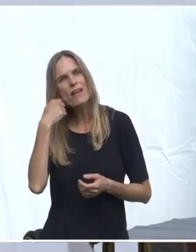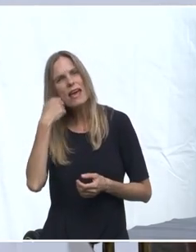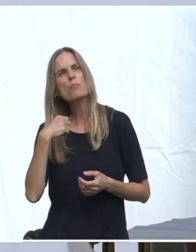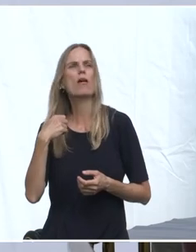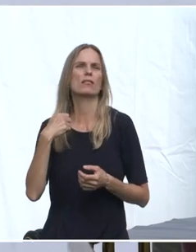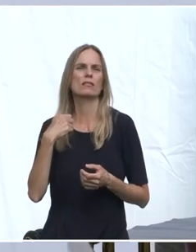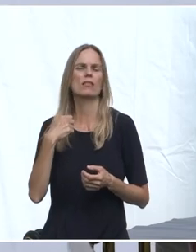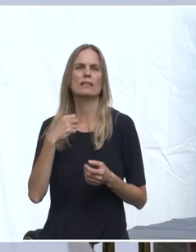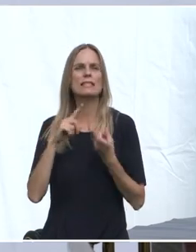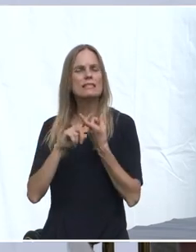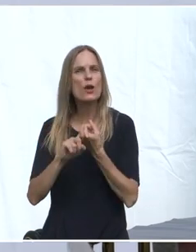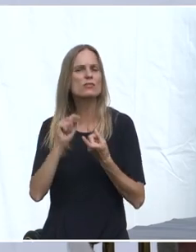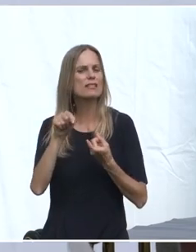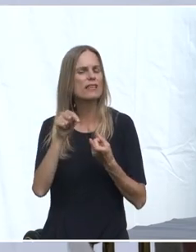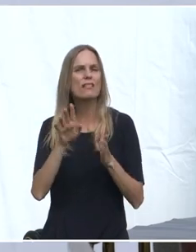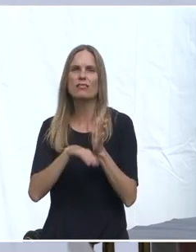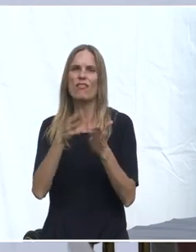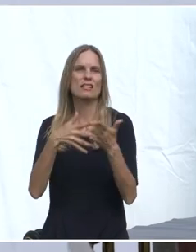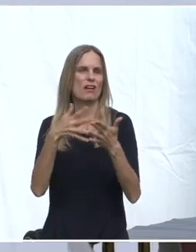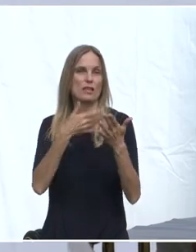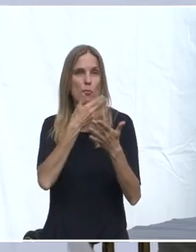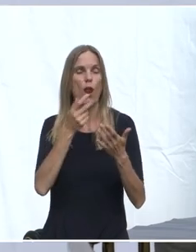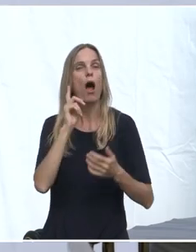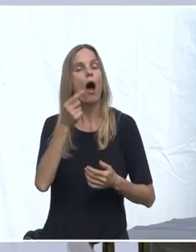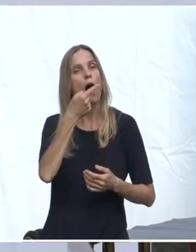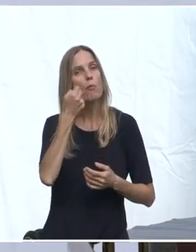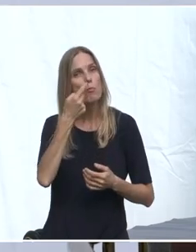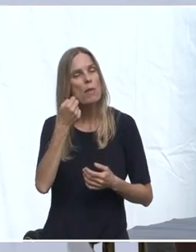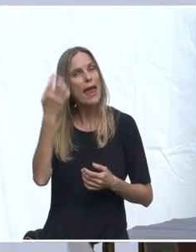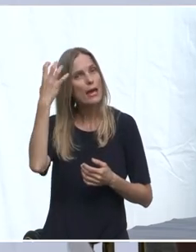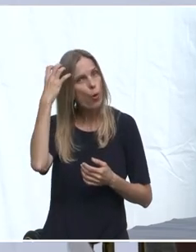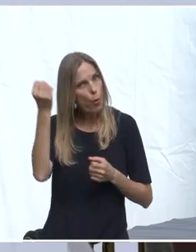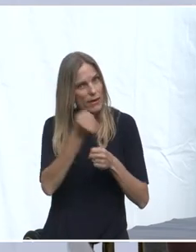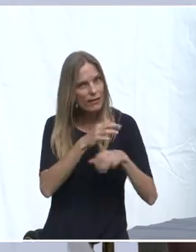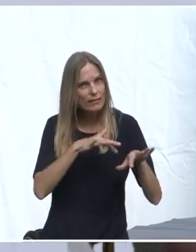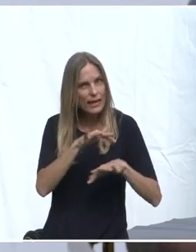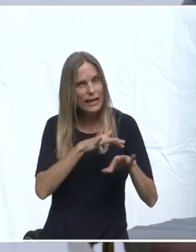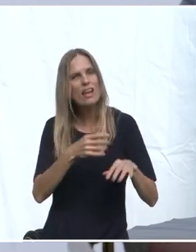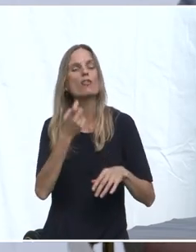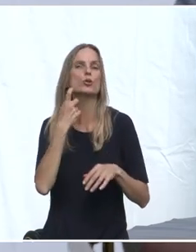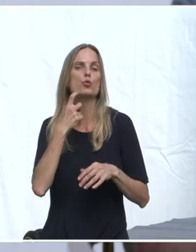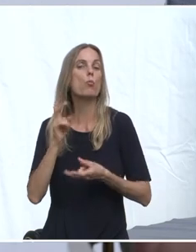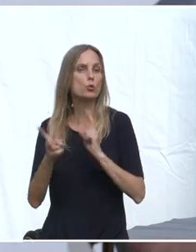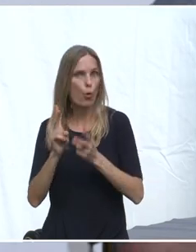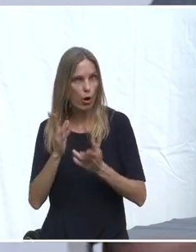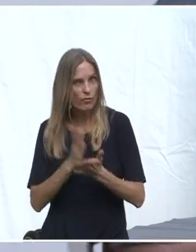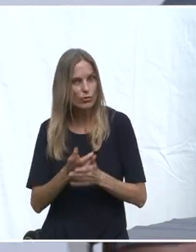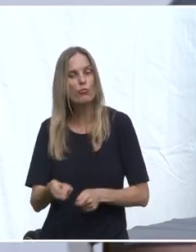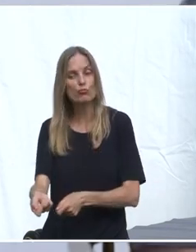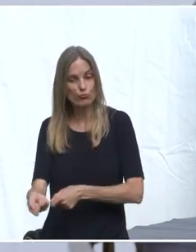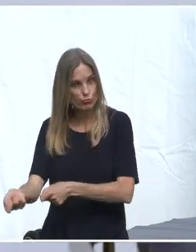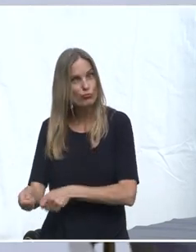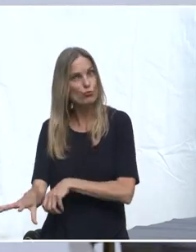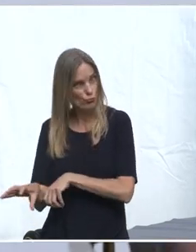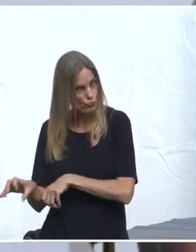men are taking them to their hobbies. Men are making food in Finland. They are still not vacuuming. That's still